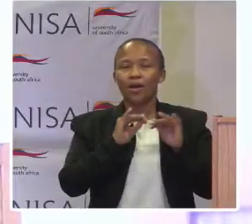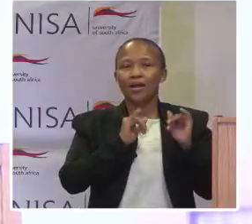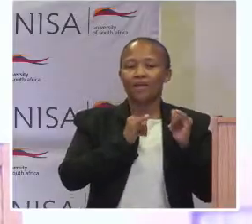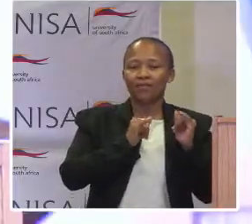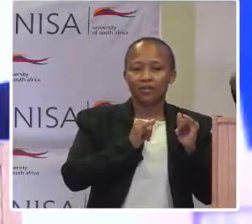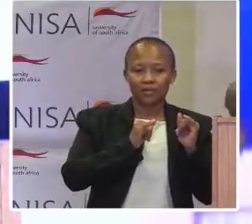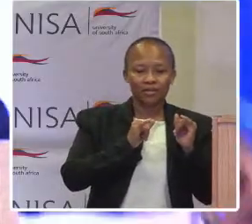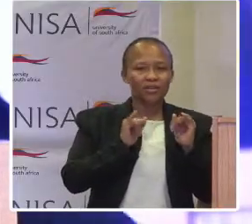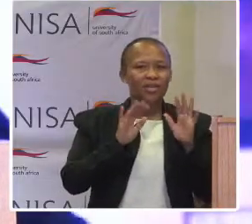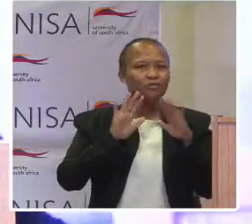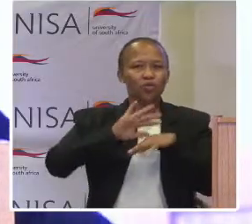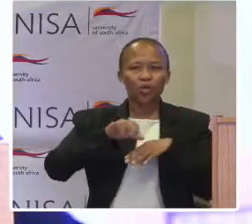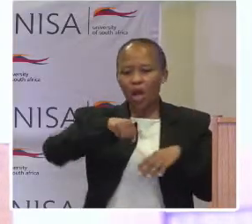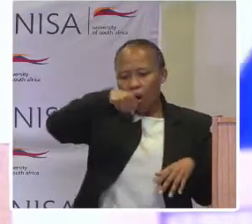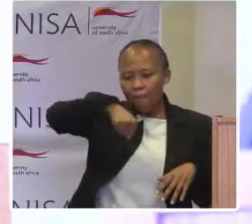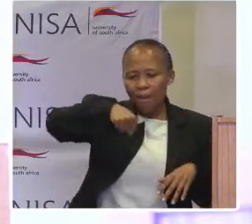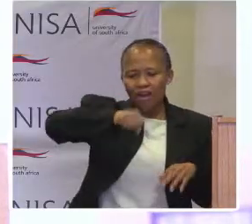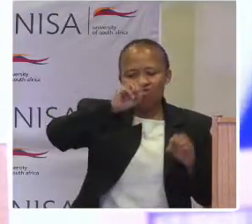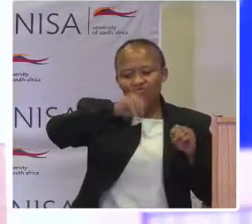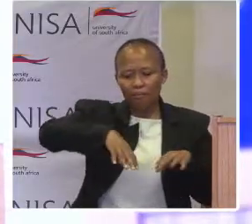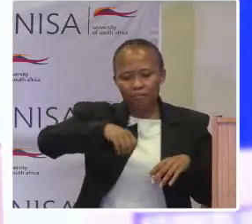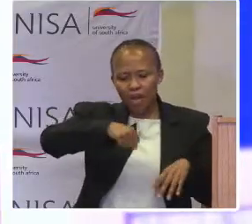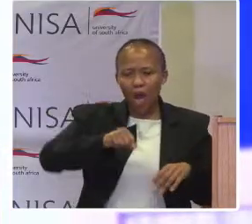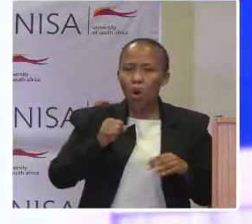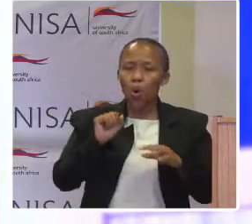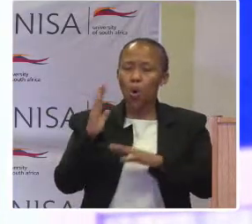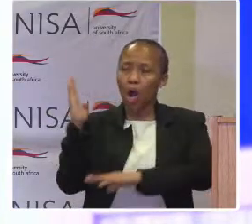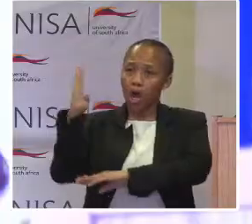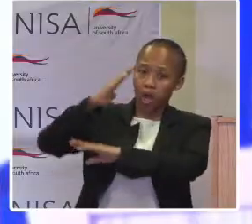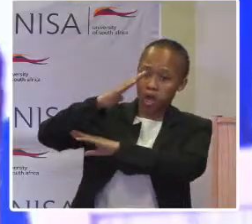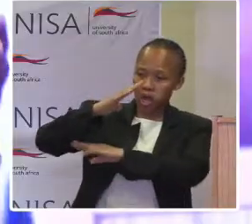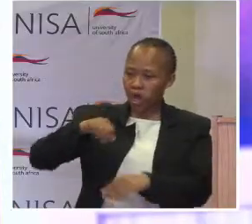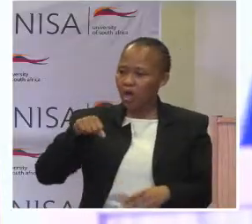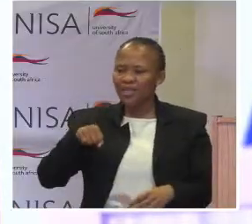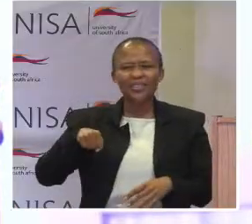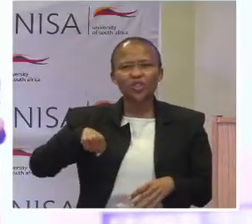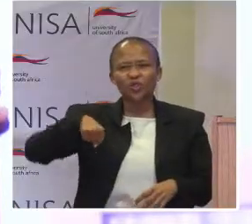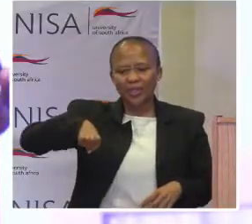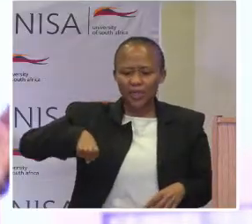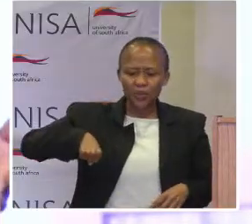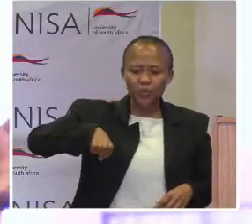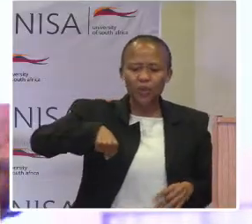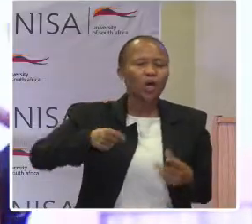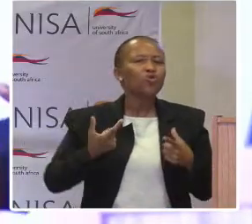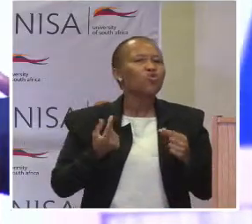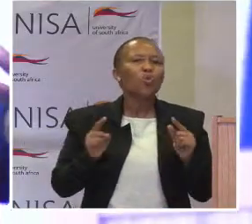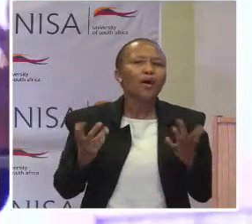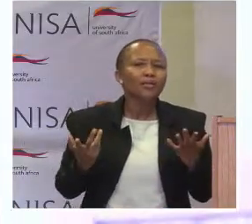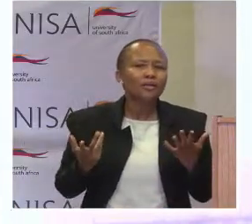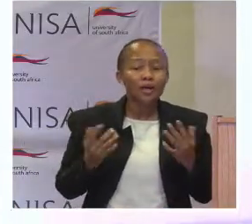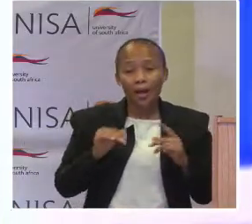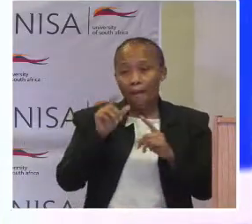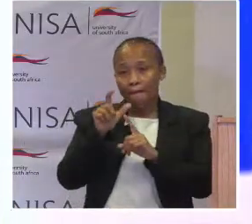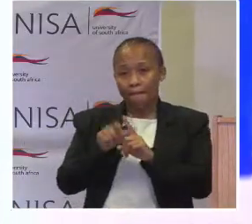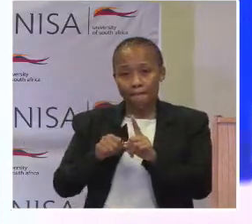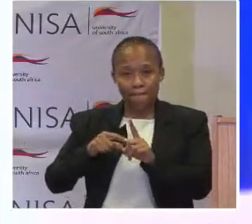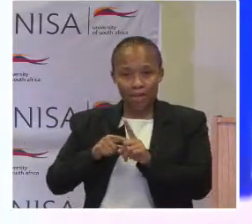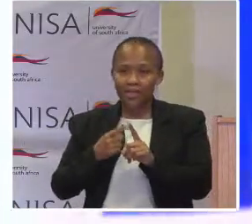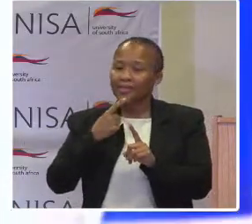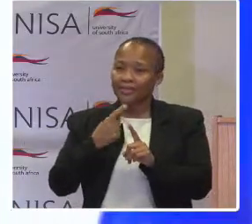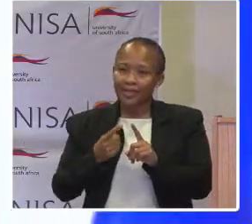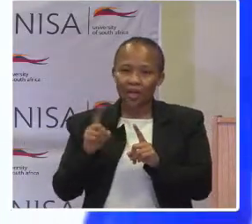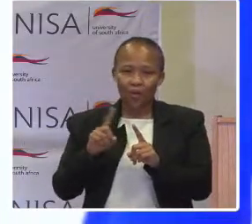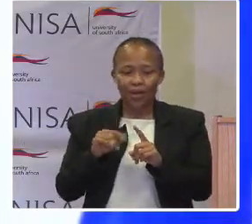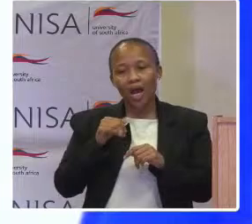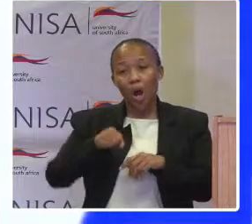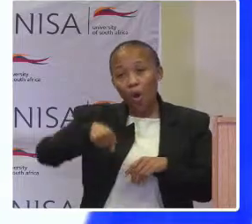you do with your suitcases during the day? So he came up with an opportunity to be able to, he keeps custody of